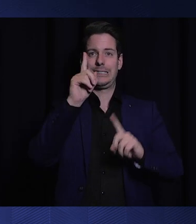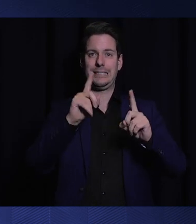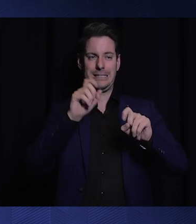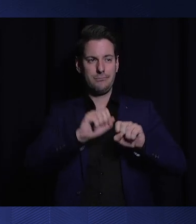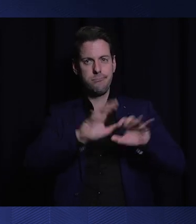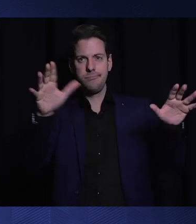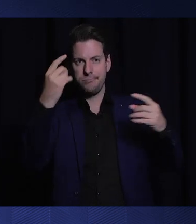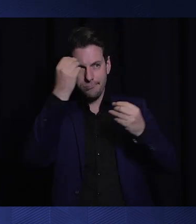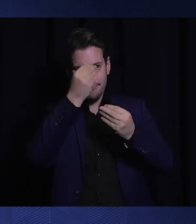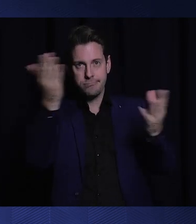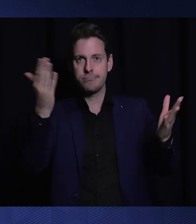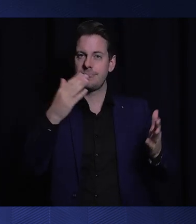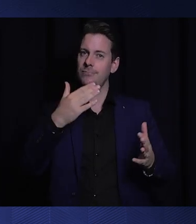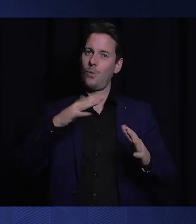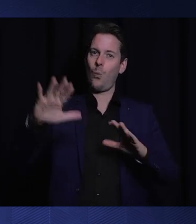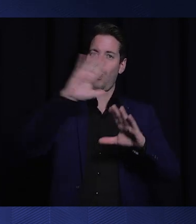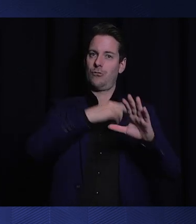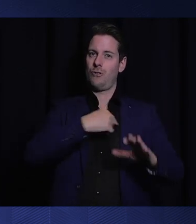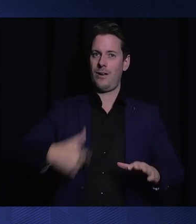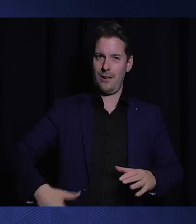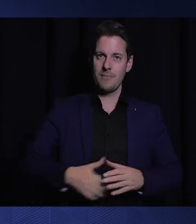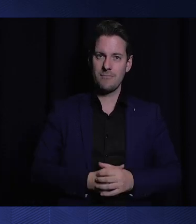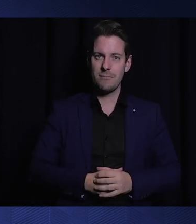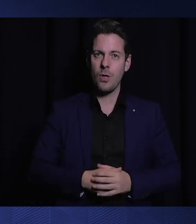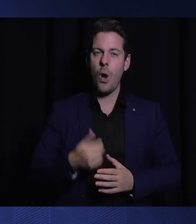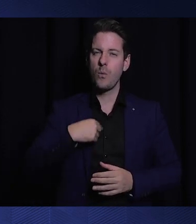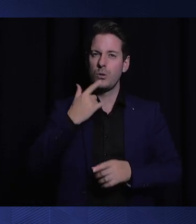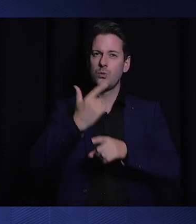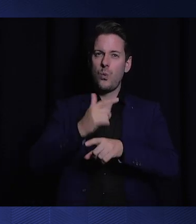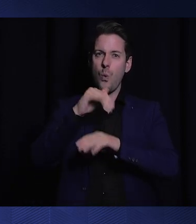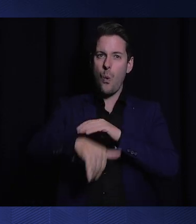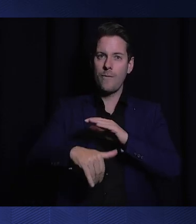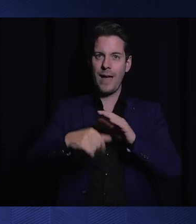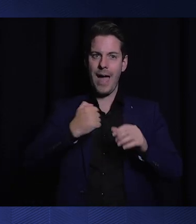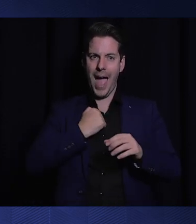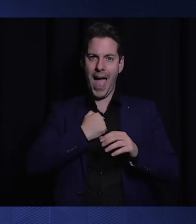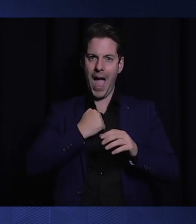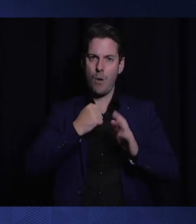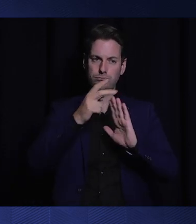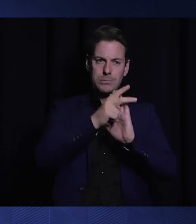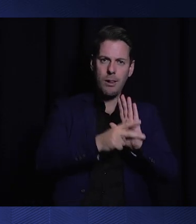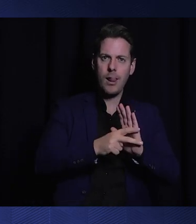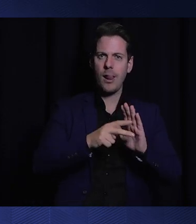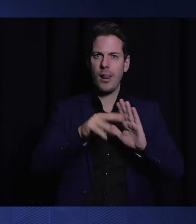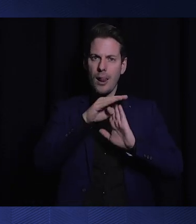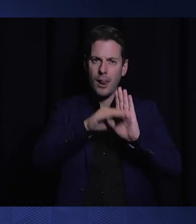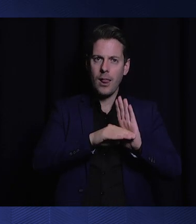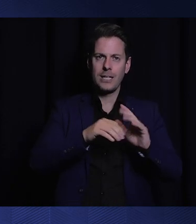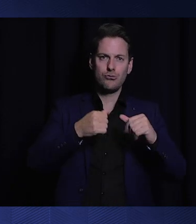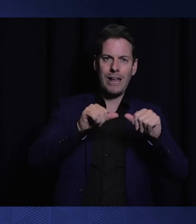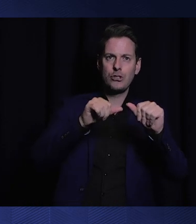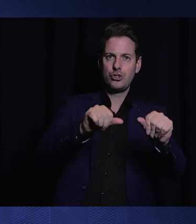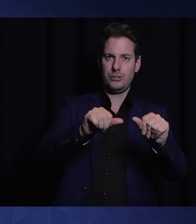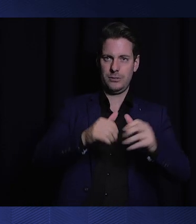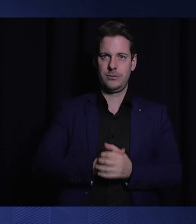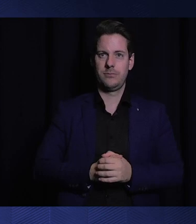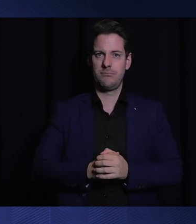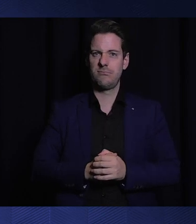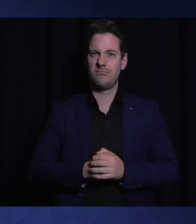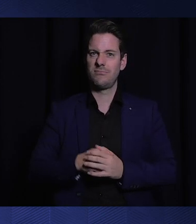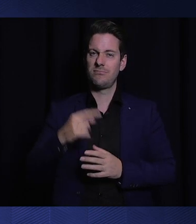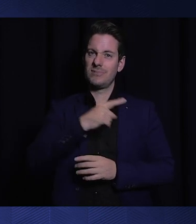Secondly, I'd like to talk about some of the principles and strategies for sponge city construction. A sponge